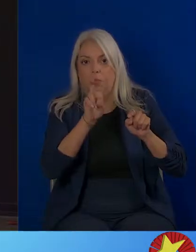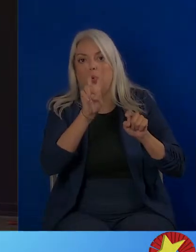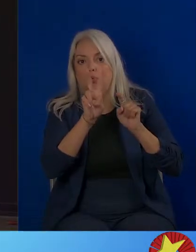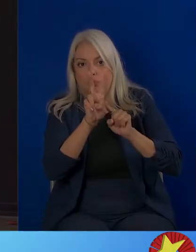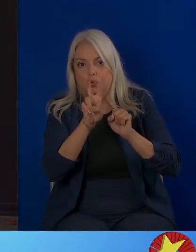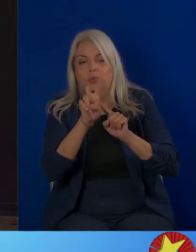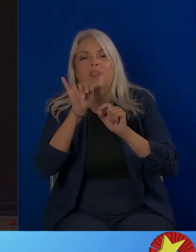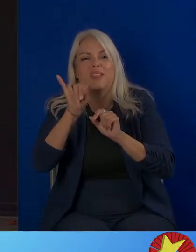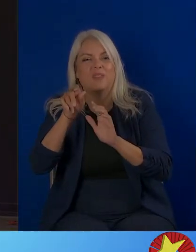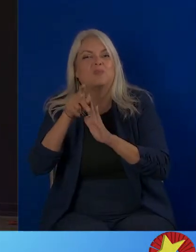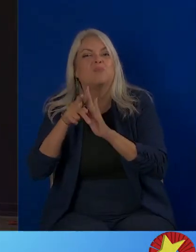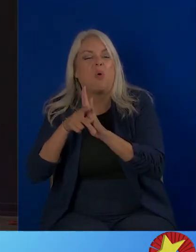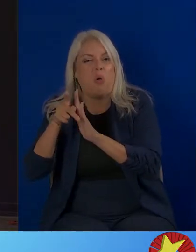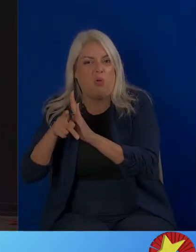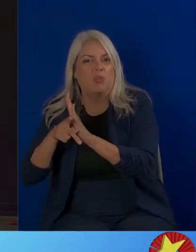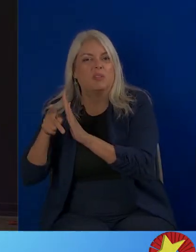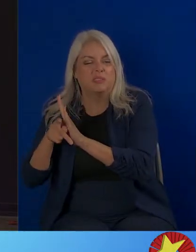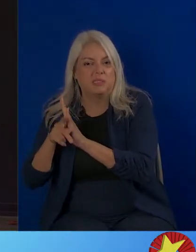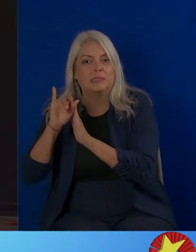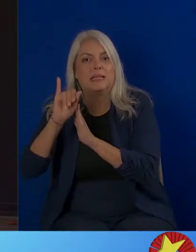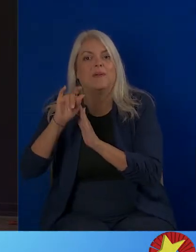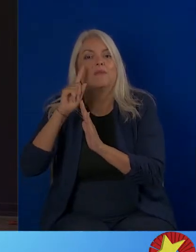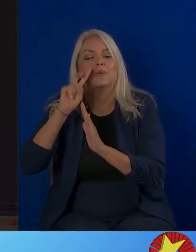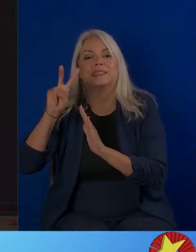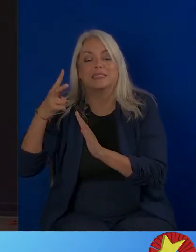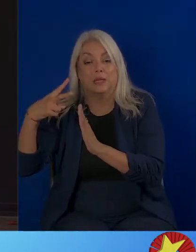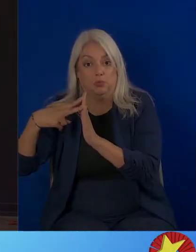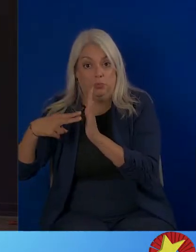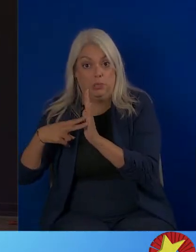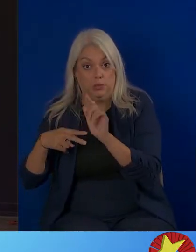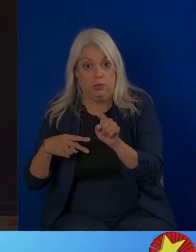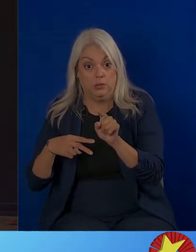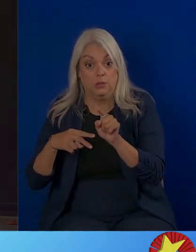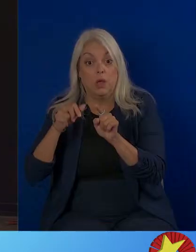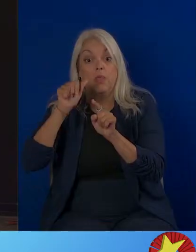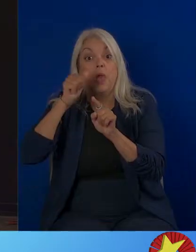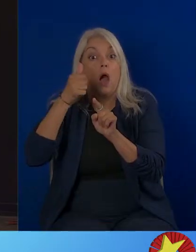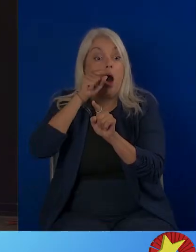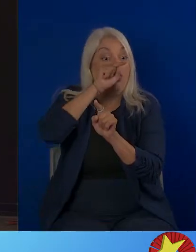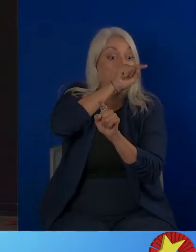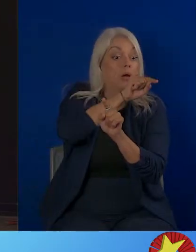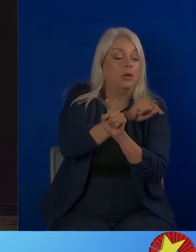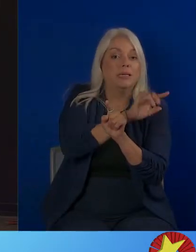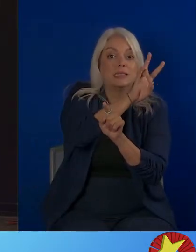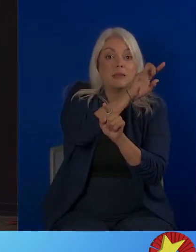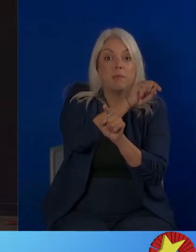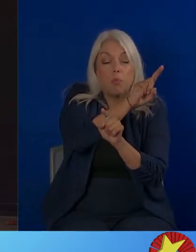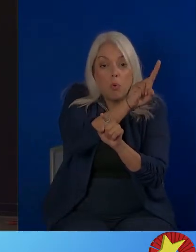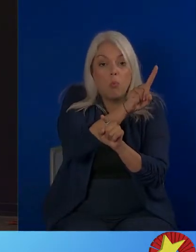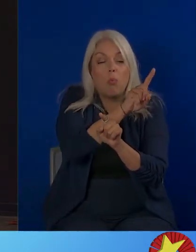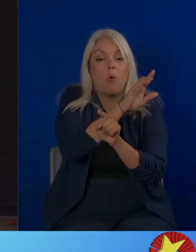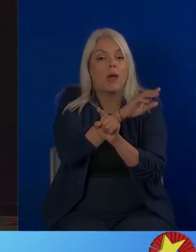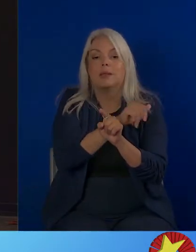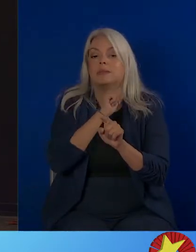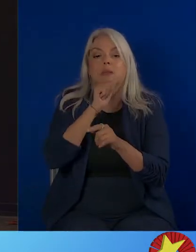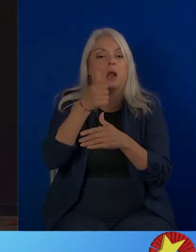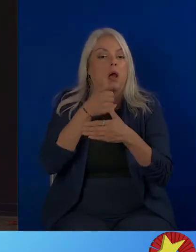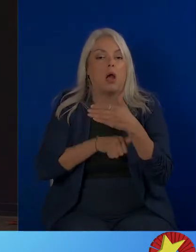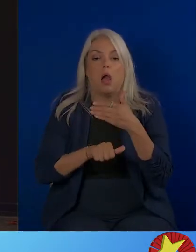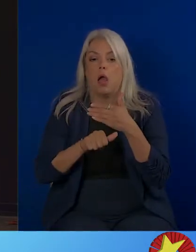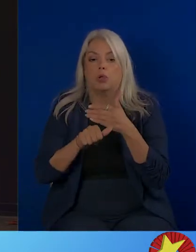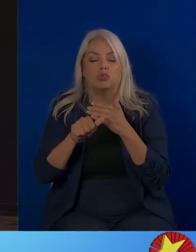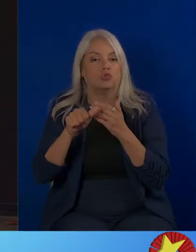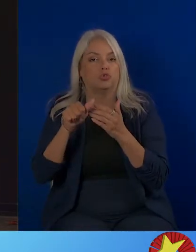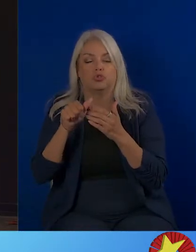those policies that are on a second read. The other, 7.1, is not under the consent